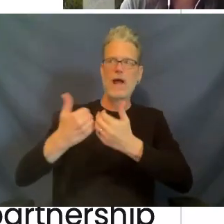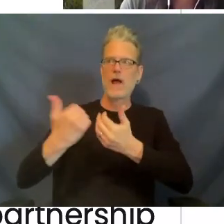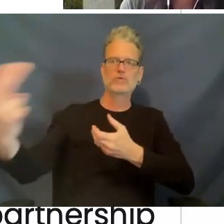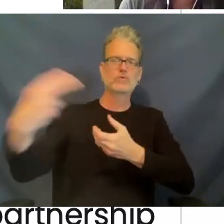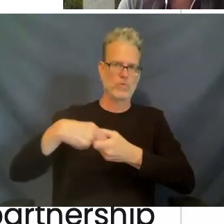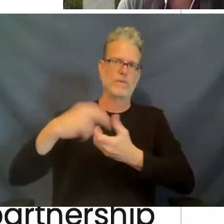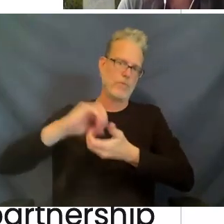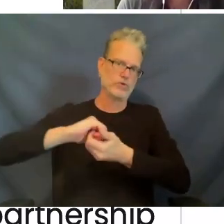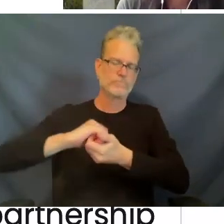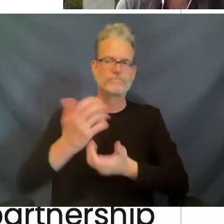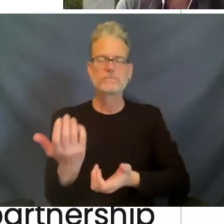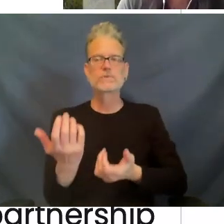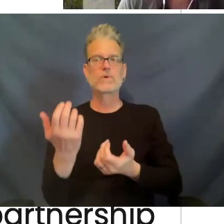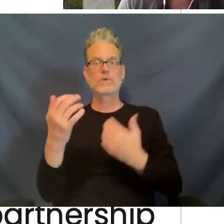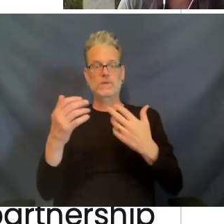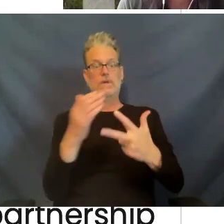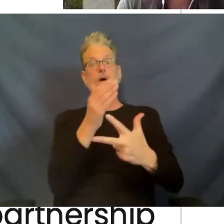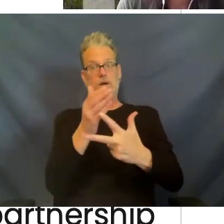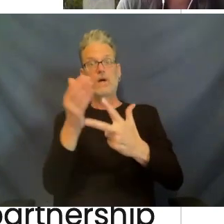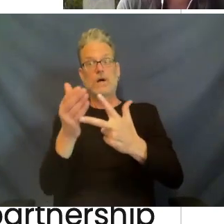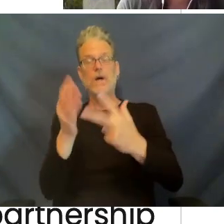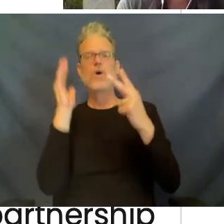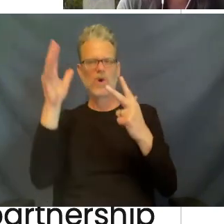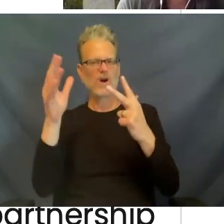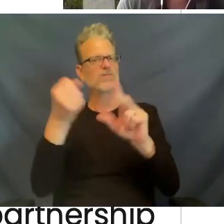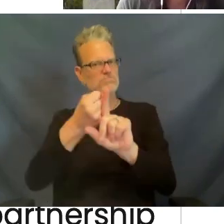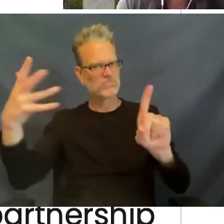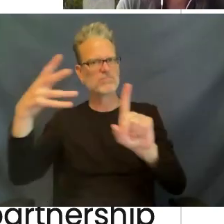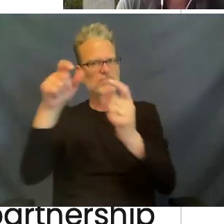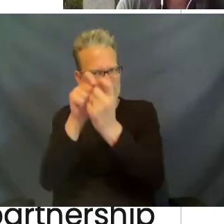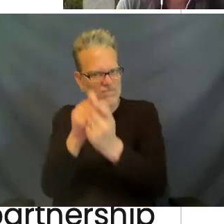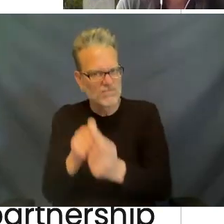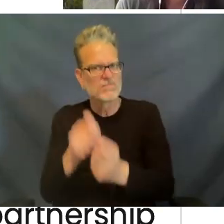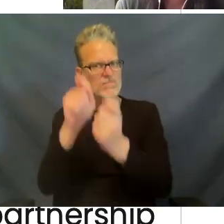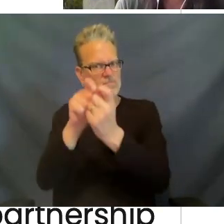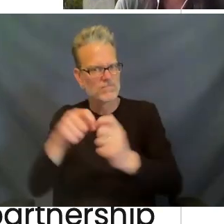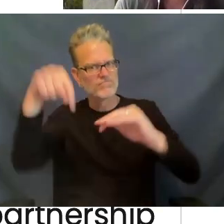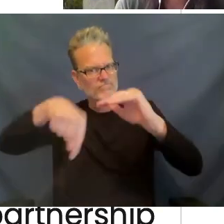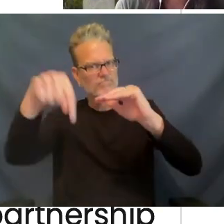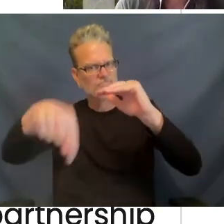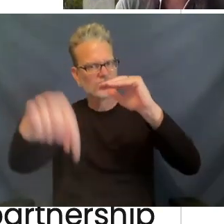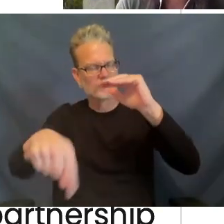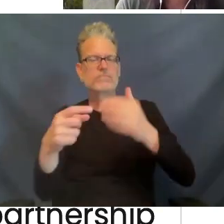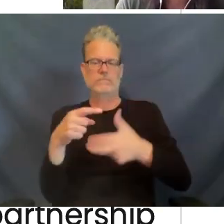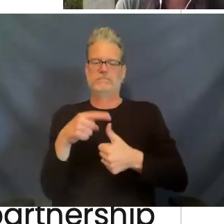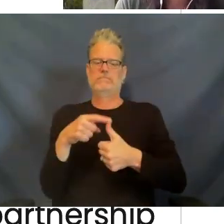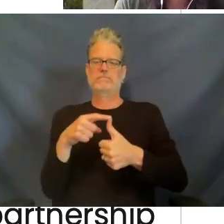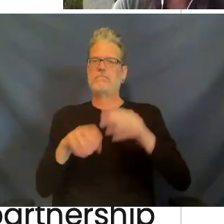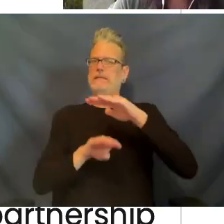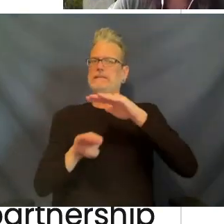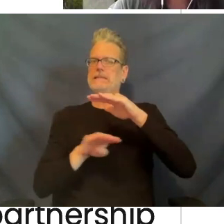coming sessions, you'll learn more about the specifics on how to engage in the grants and agreements process and tips for